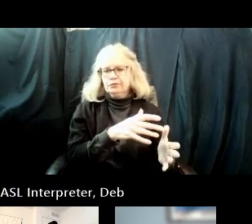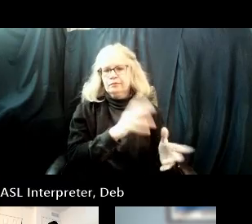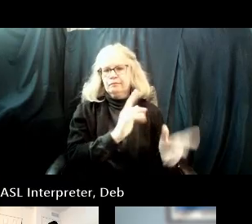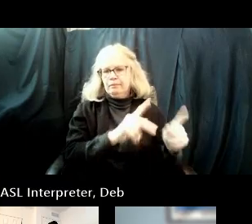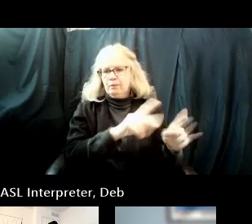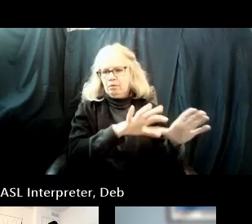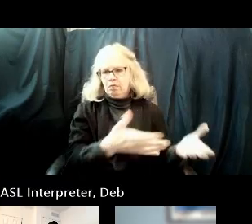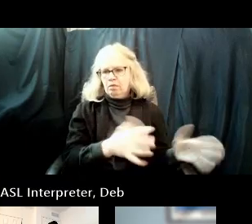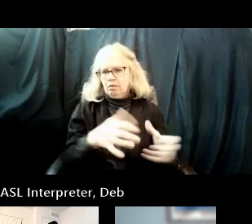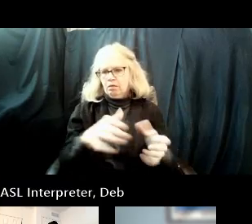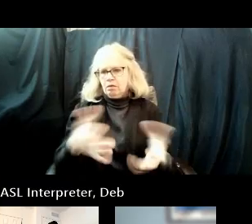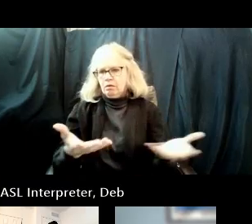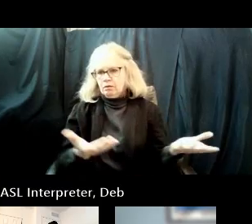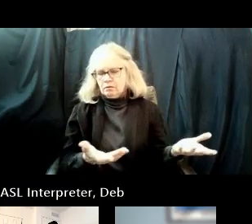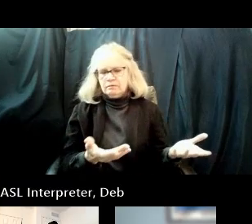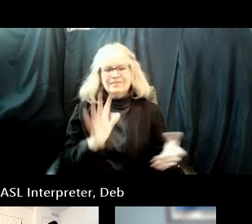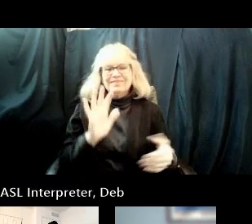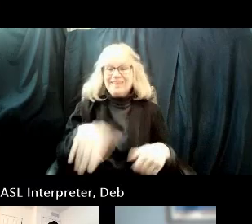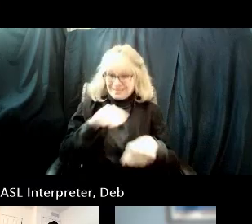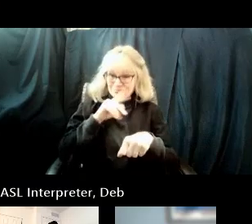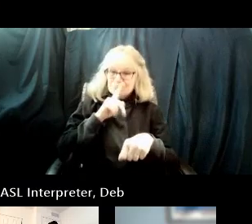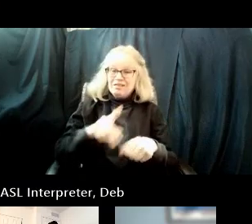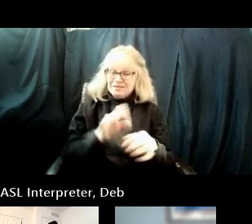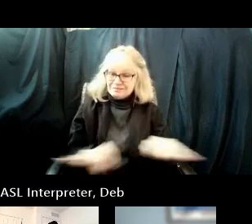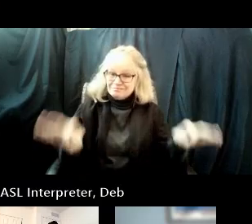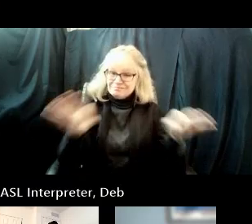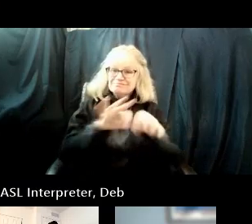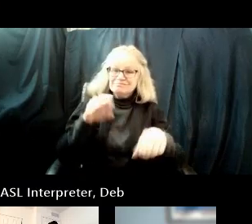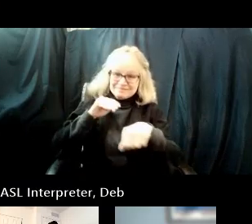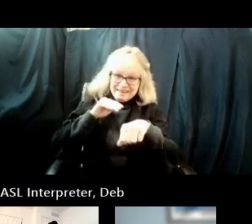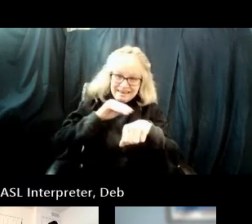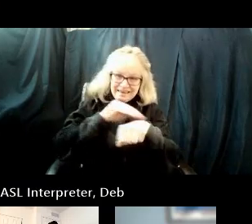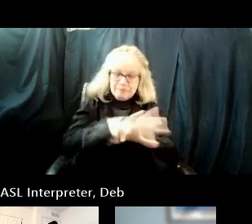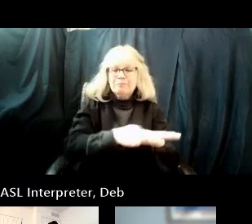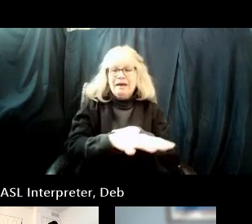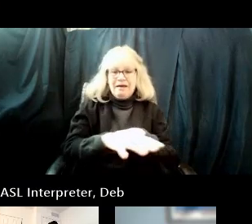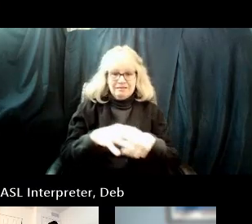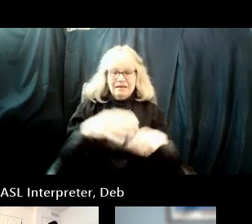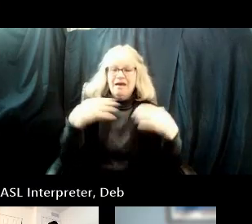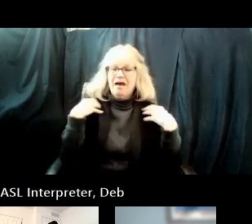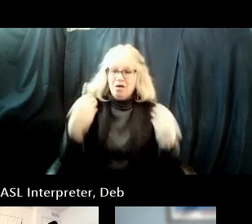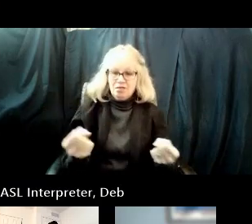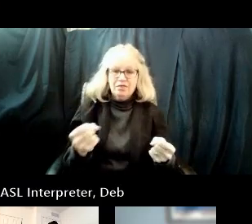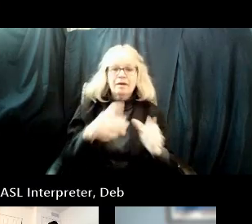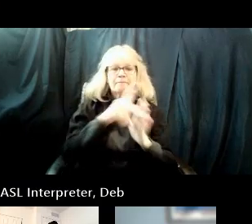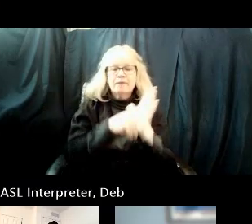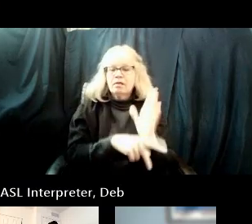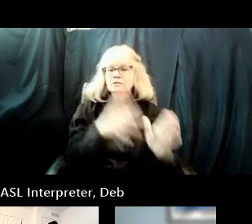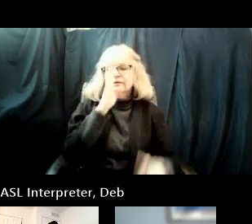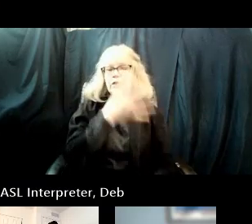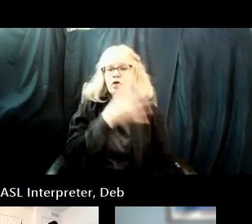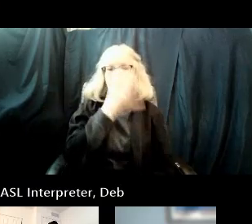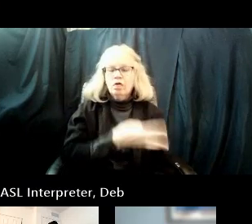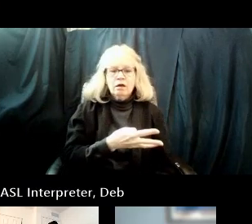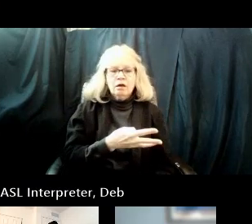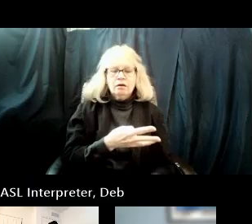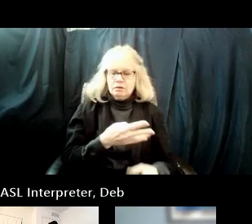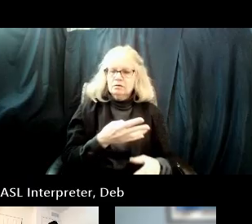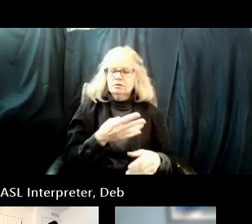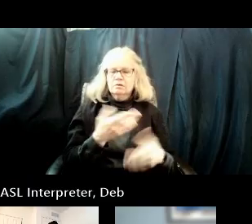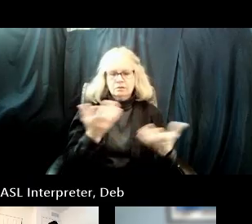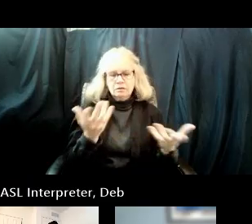had a significant impact on health, right? This policy-driven neglect shaped early disparities in things like